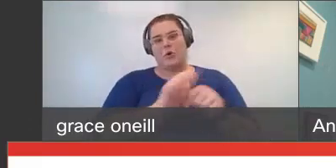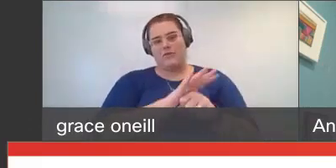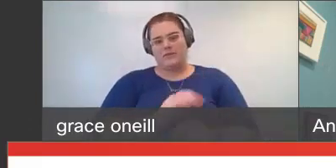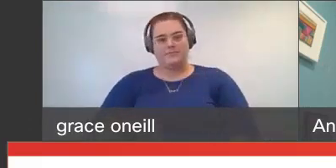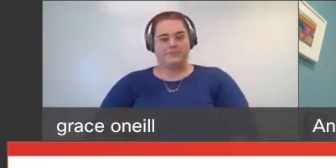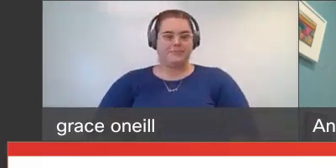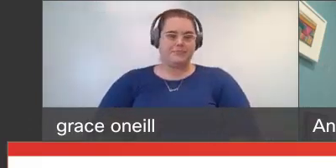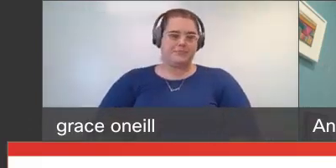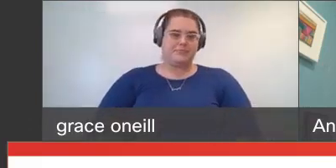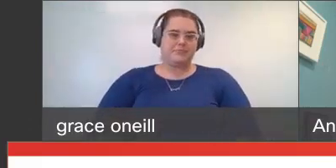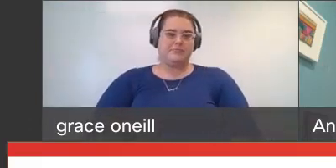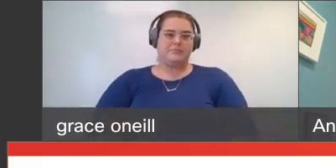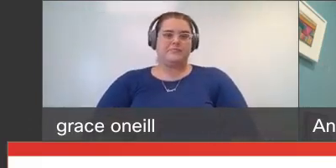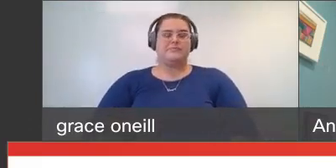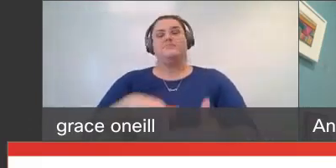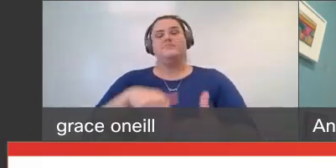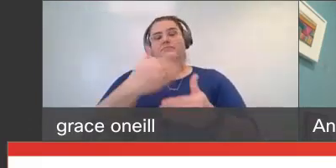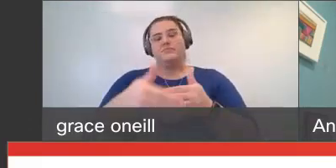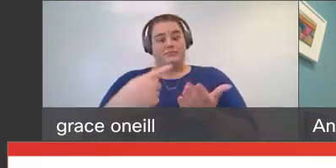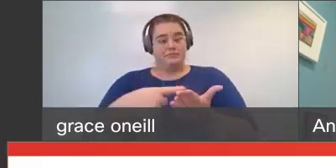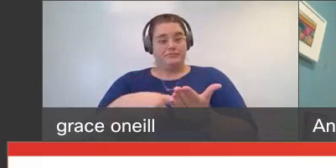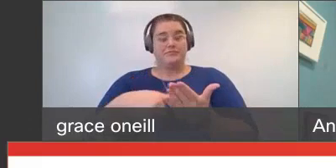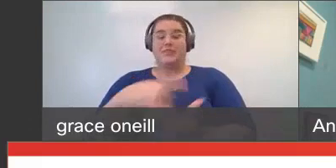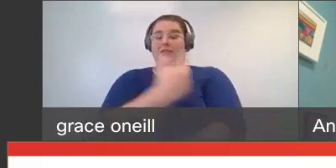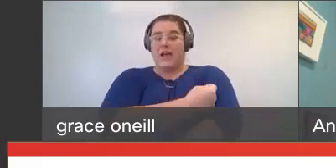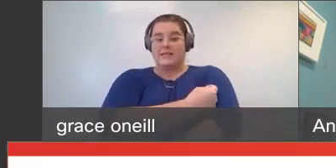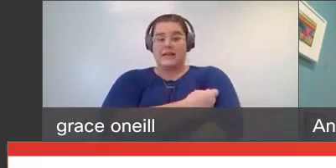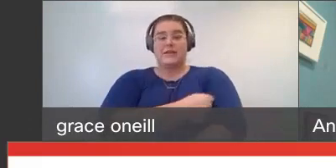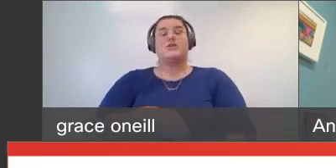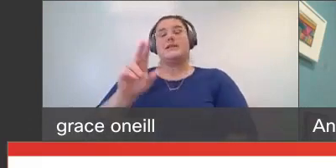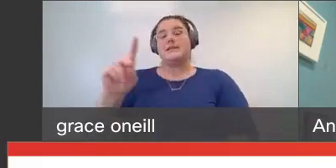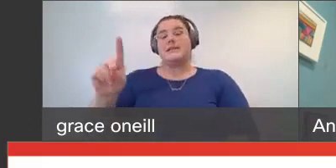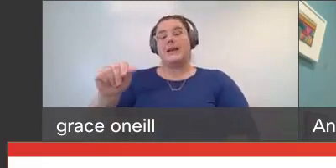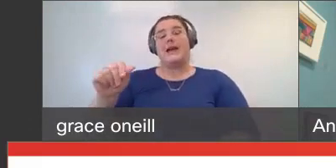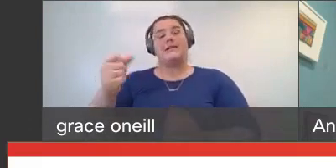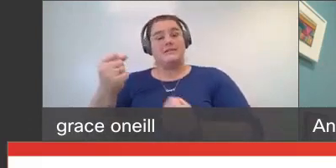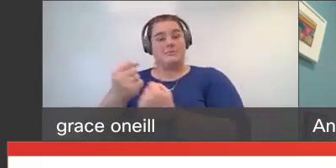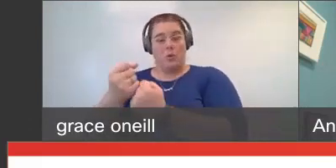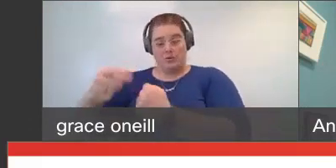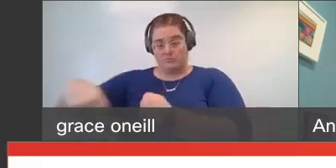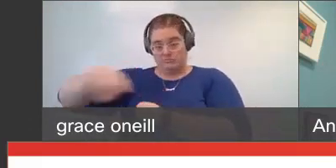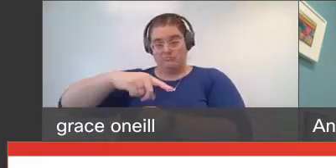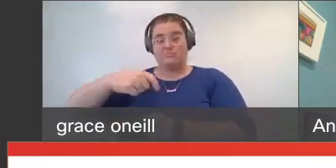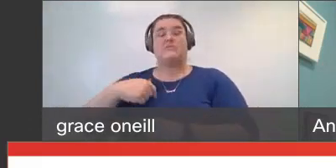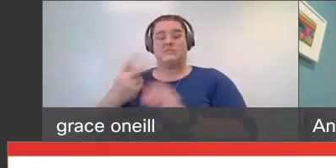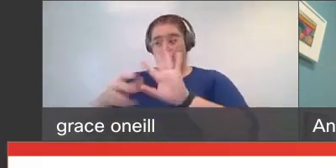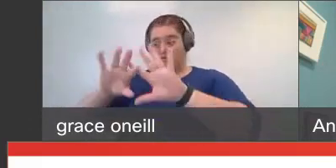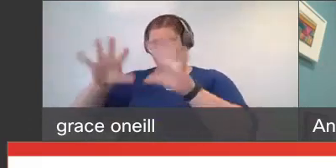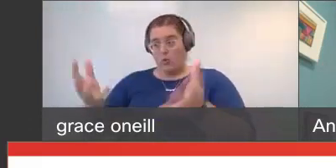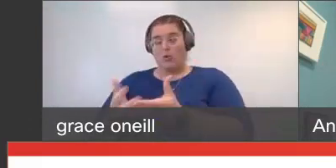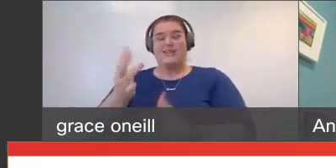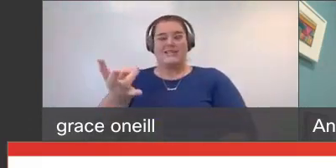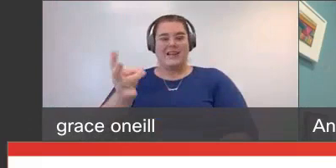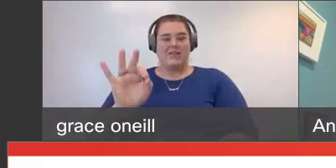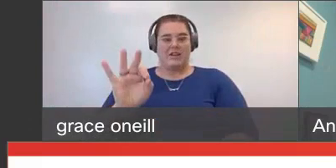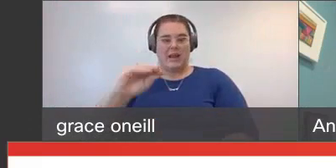In terms of vaccination, people supported by DDA, we're at 79%. This reflects 88% of